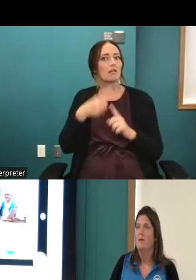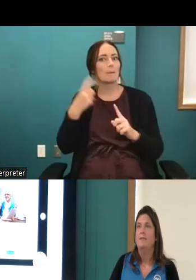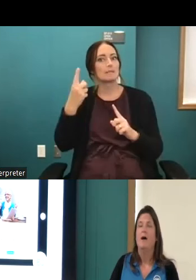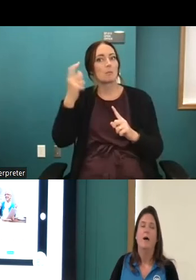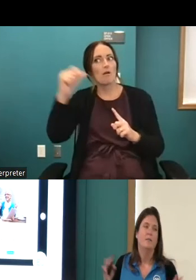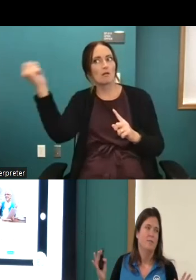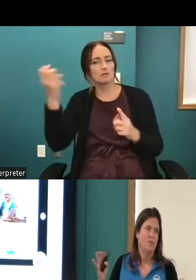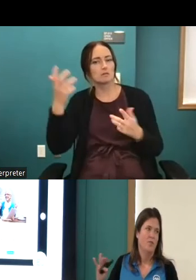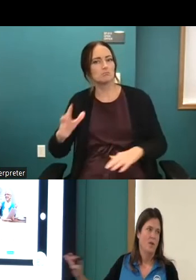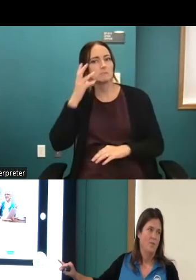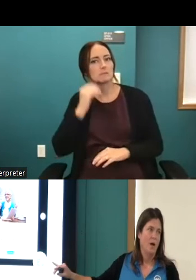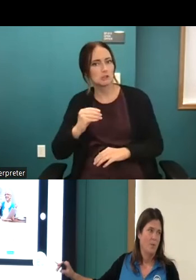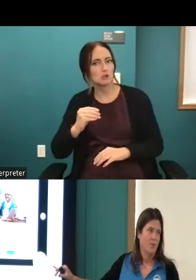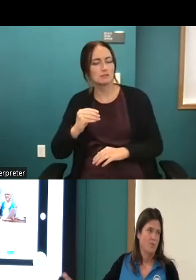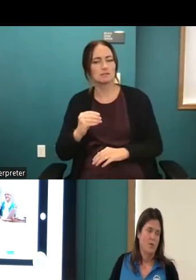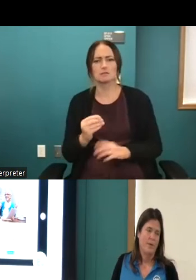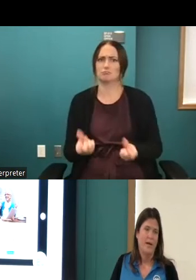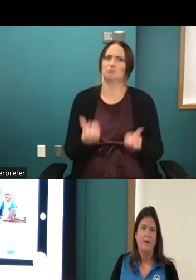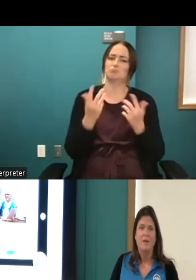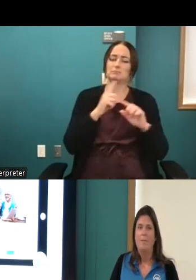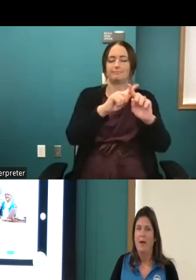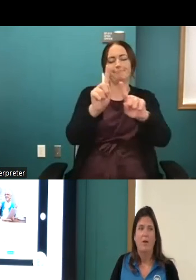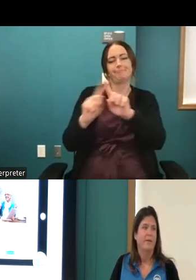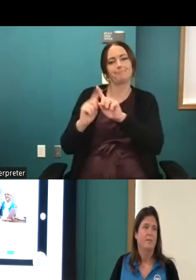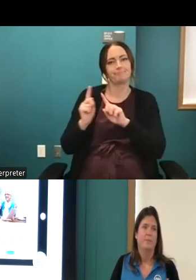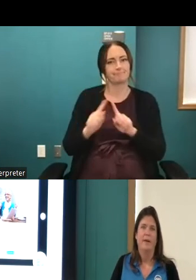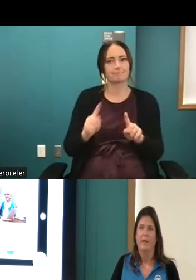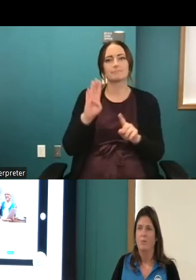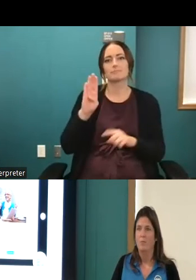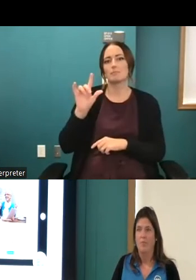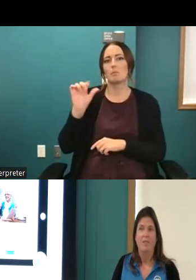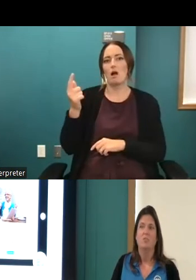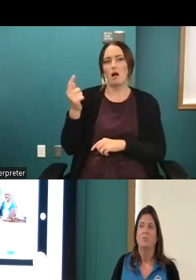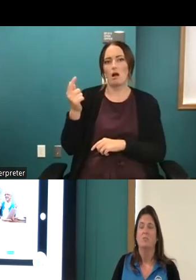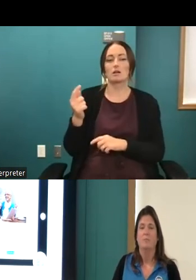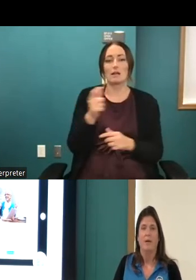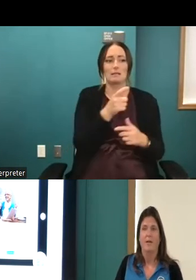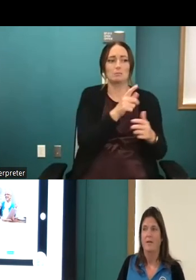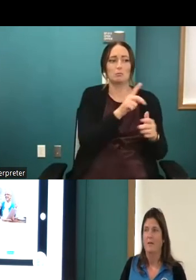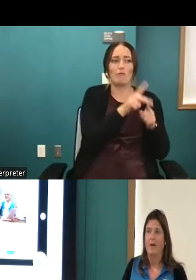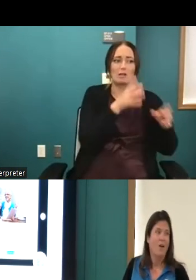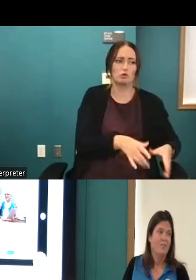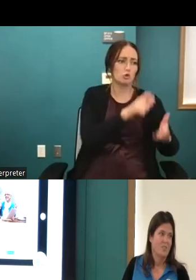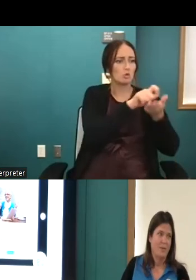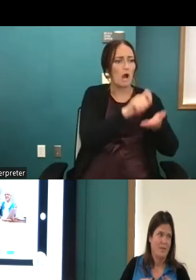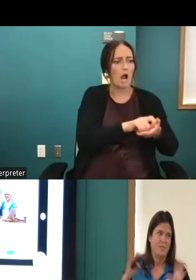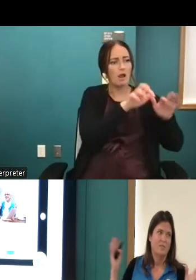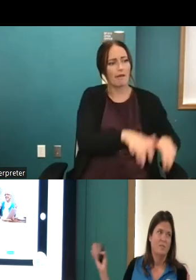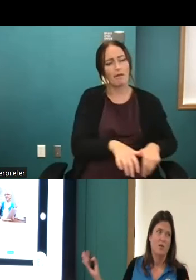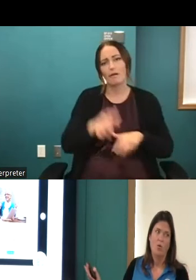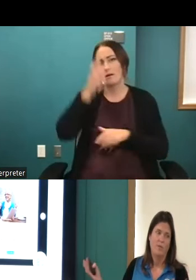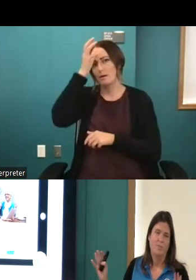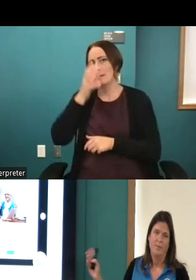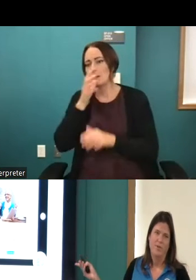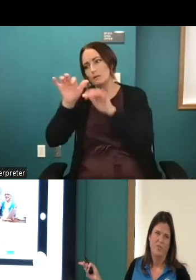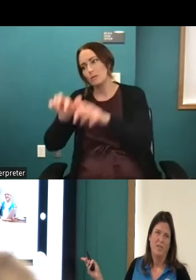There's tons of different blog posts written by parents, by professionals, by audiologists. I mean, just